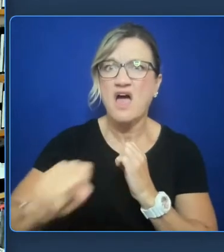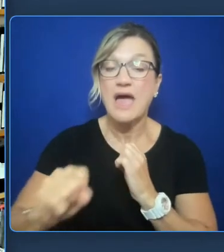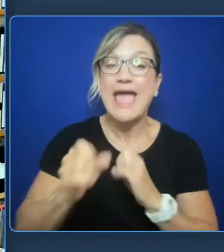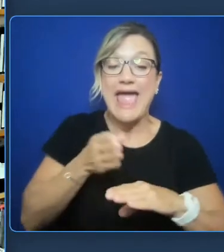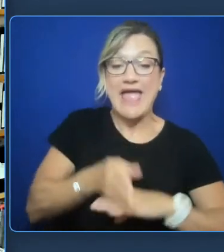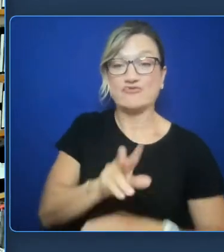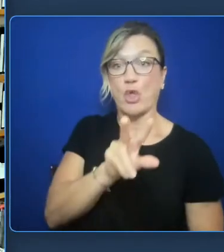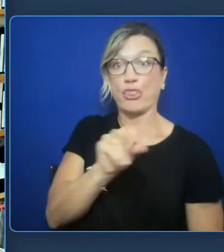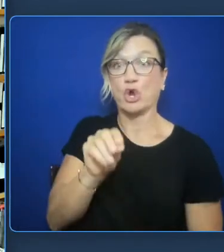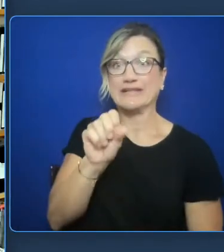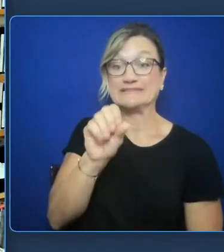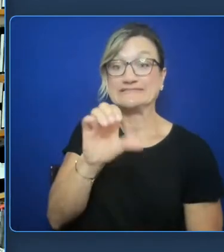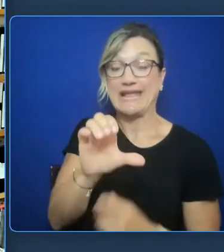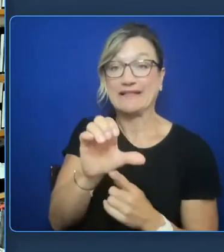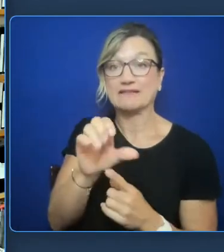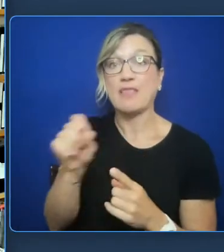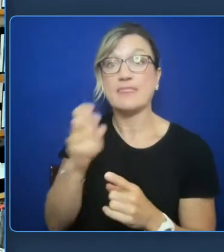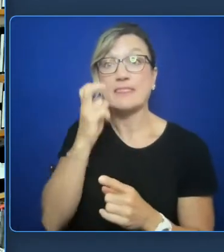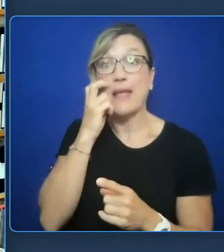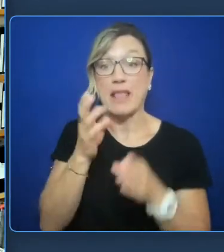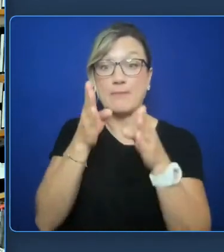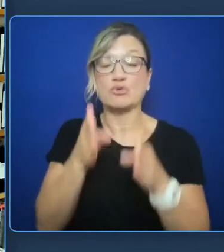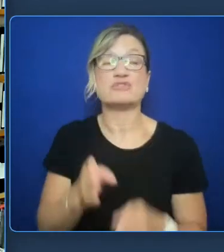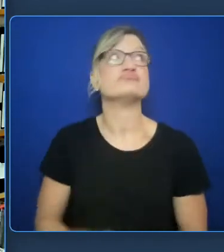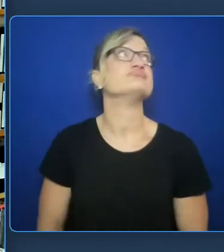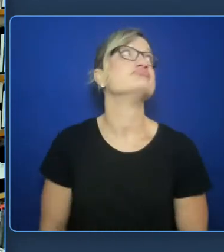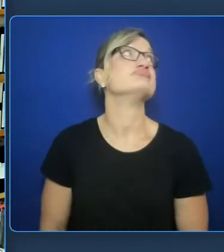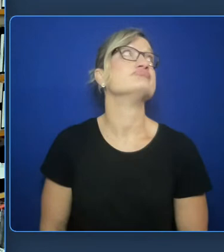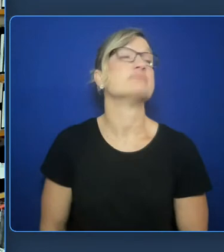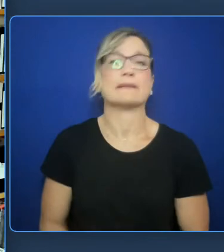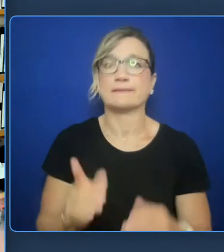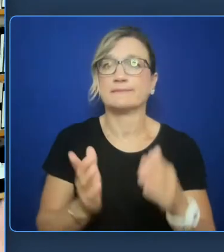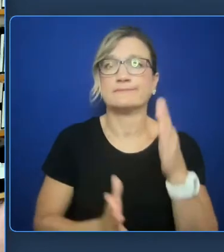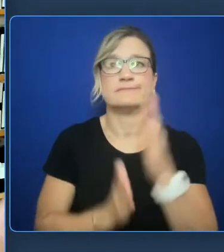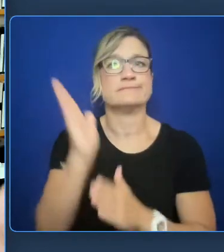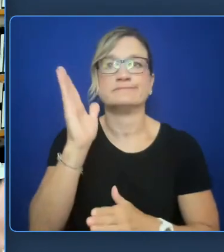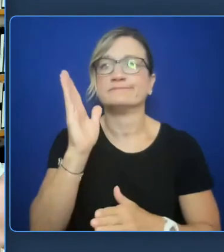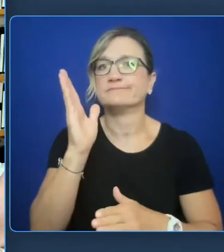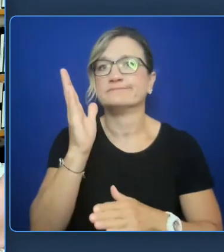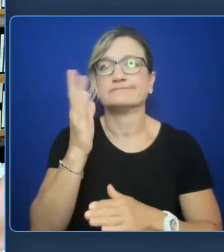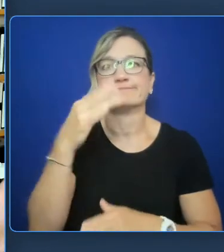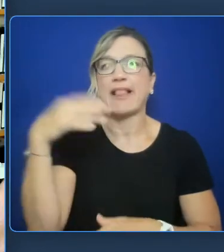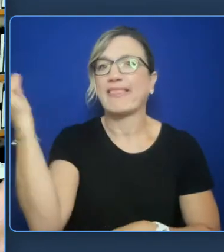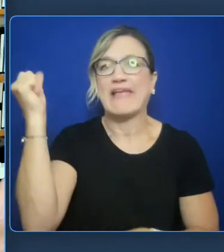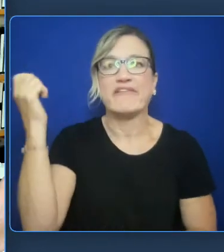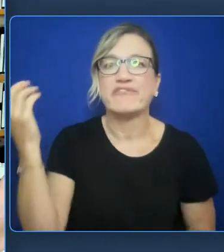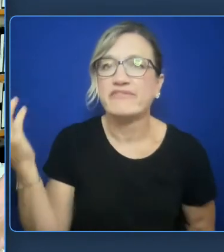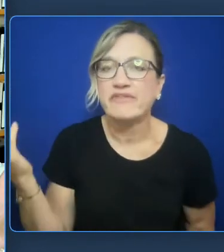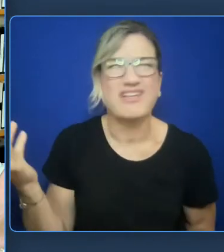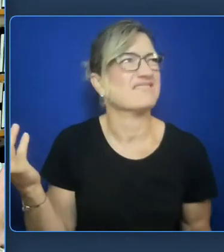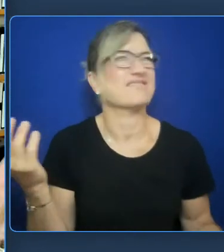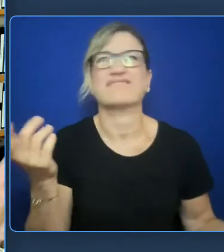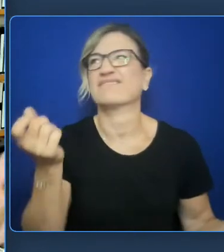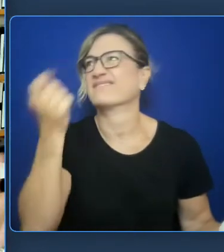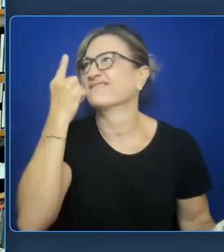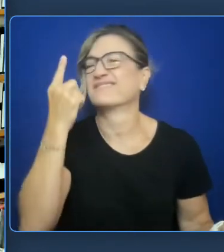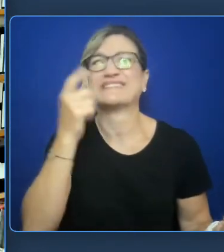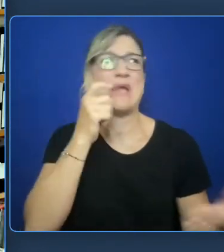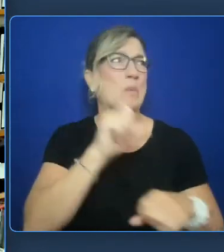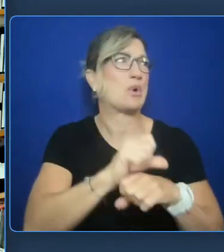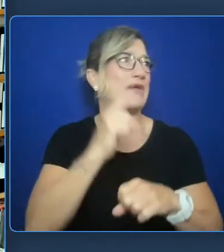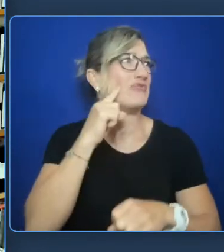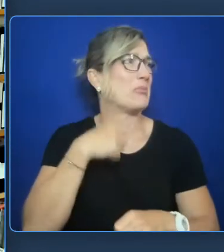30 seconds, I guarantee you that blind person would be out of there. I'm not getting it. This is not